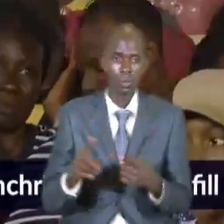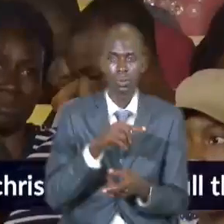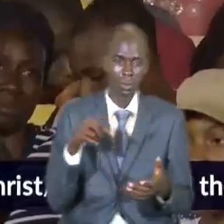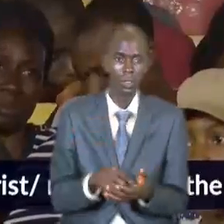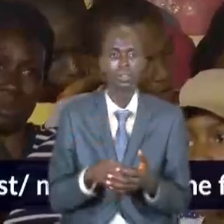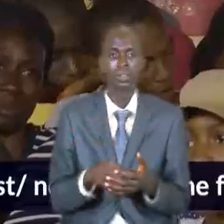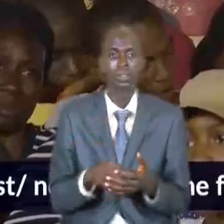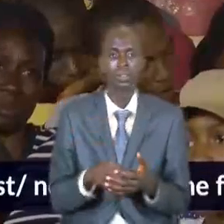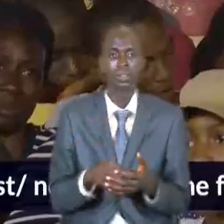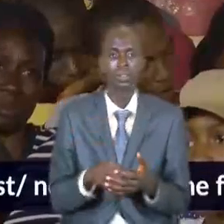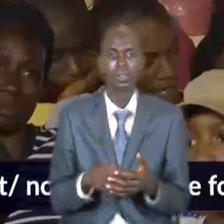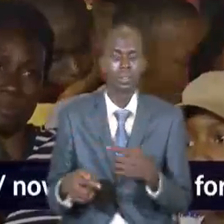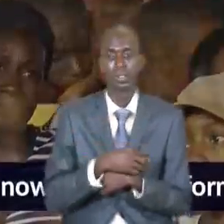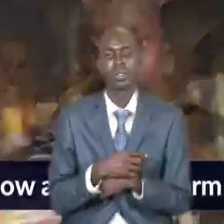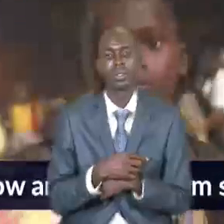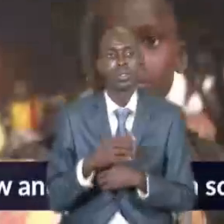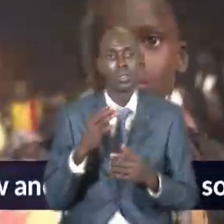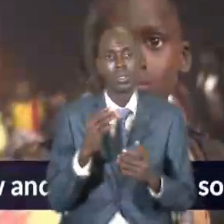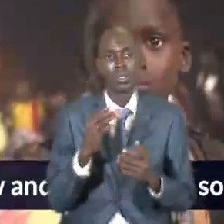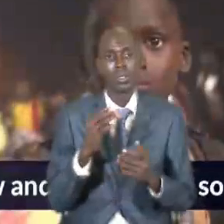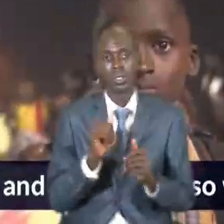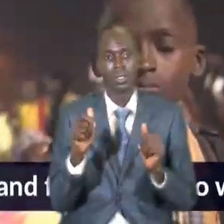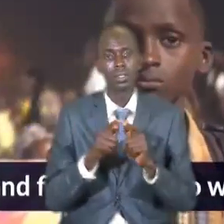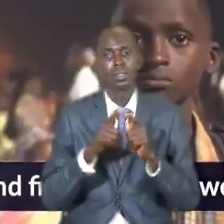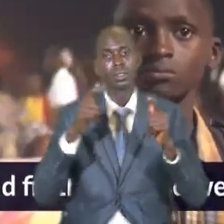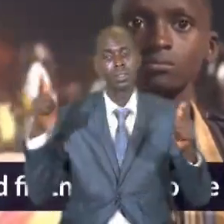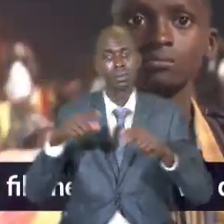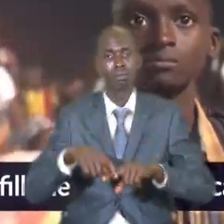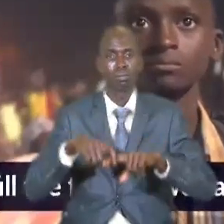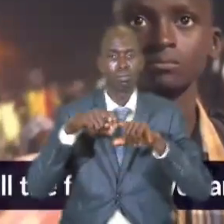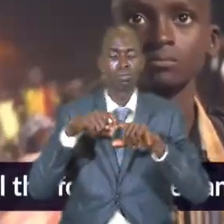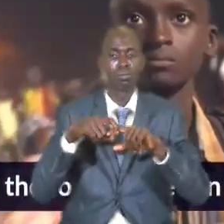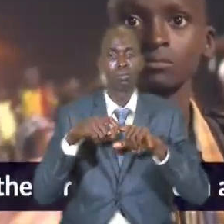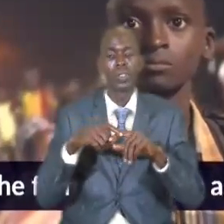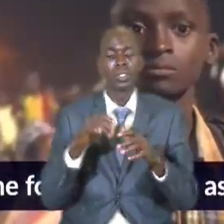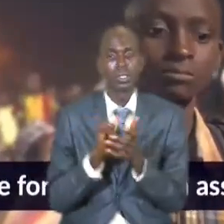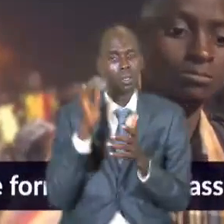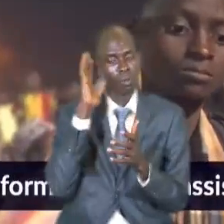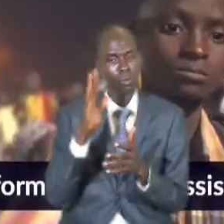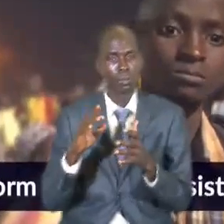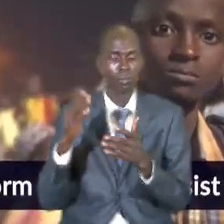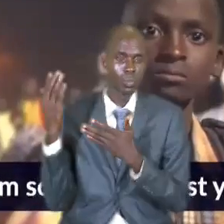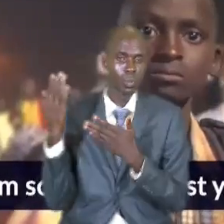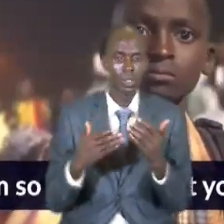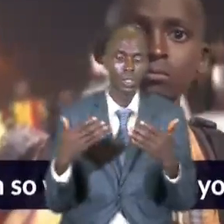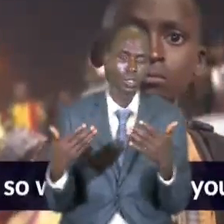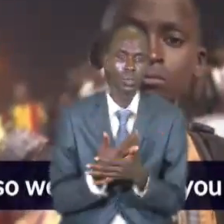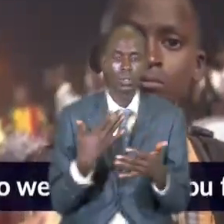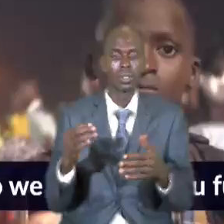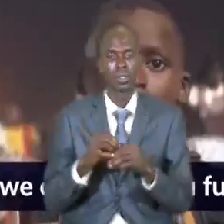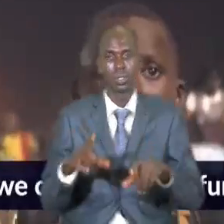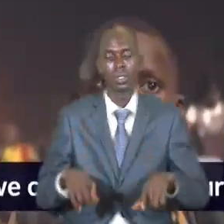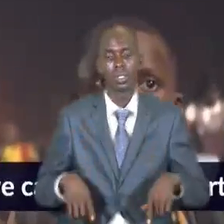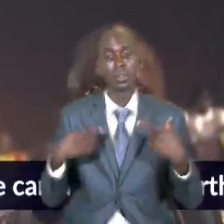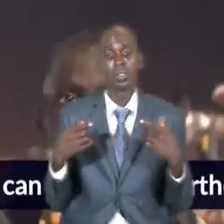something new for you. All our online friends, an interruption has taken place already. I welcome